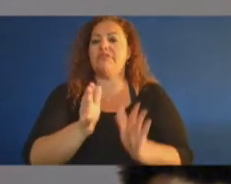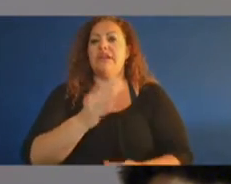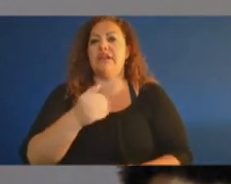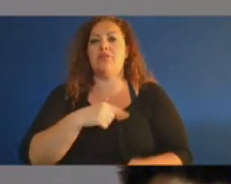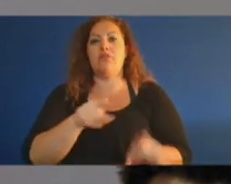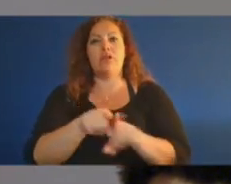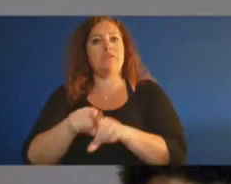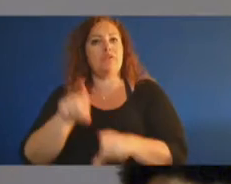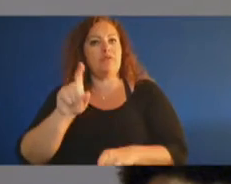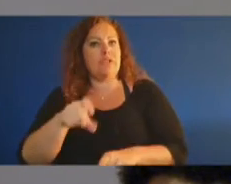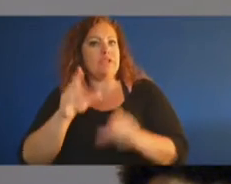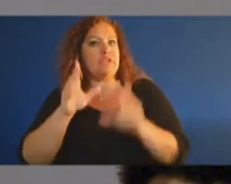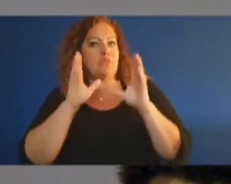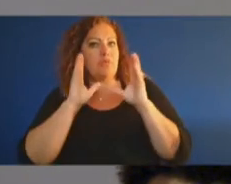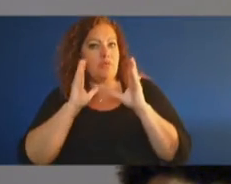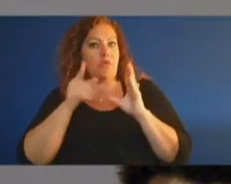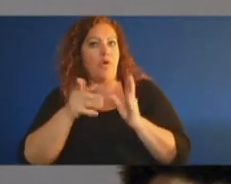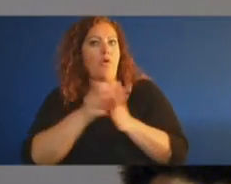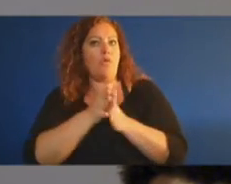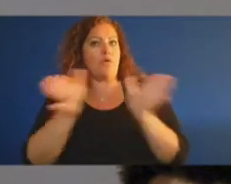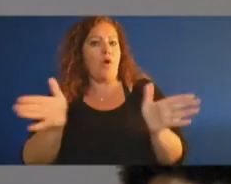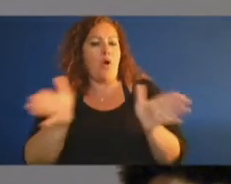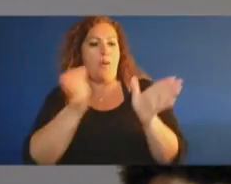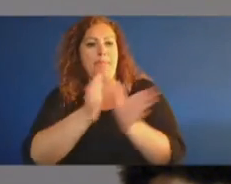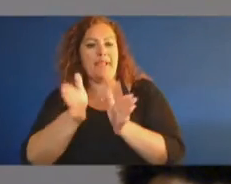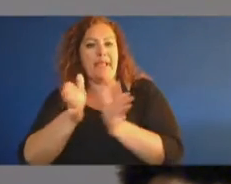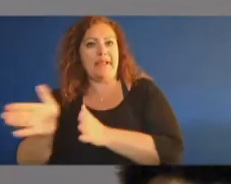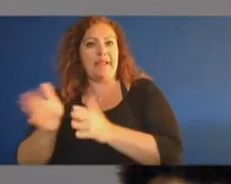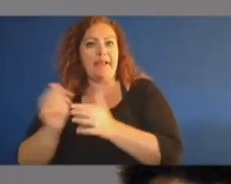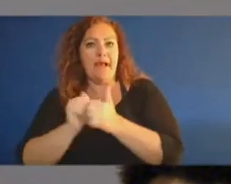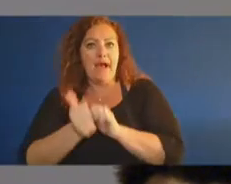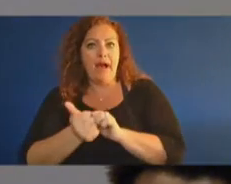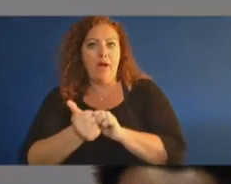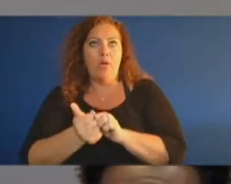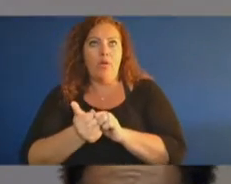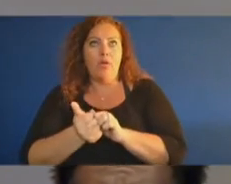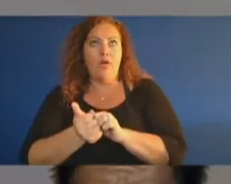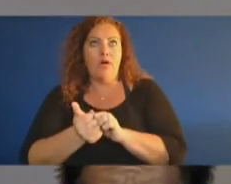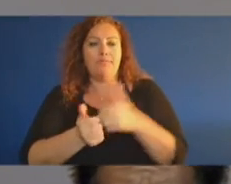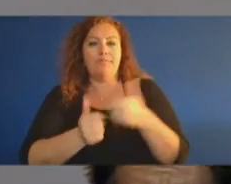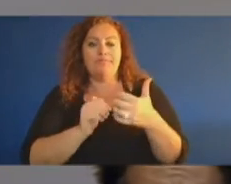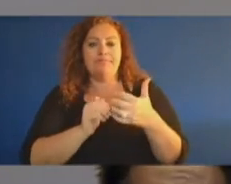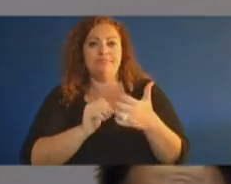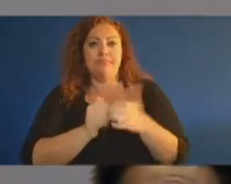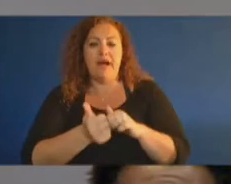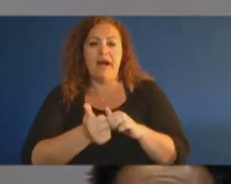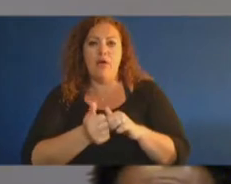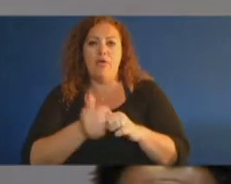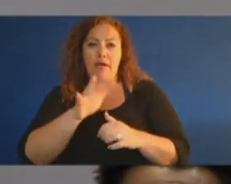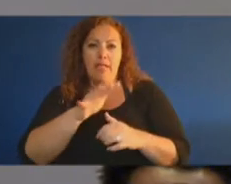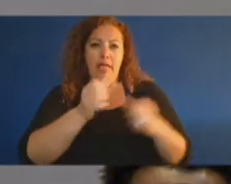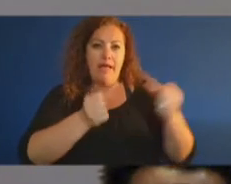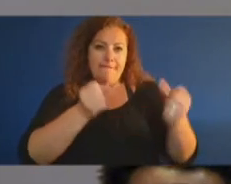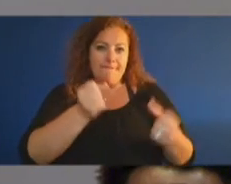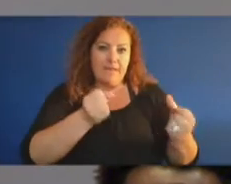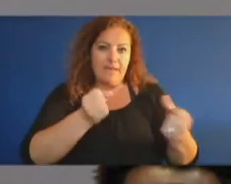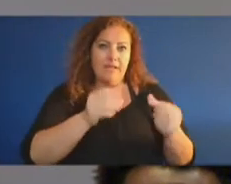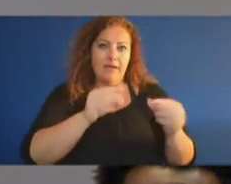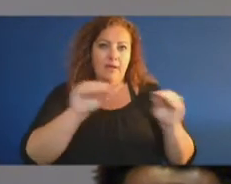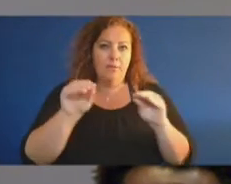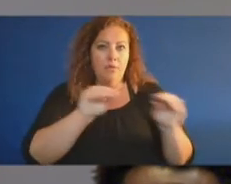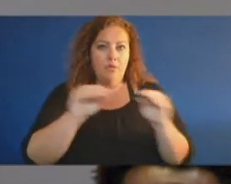mindful of the overall planning of how a a vehicular movement within this